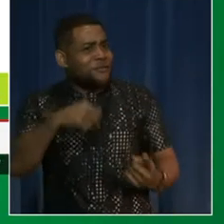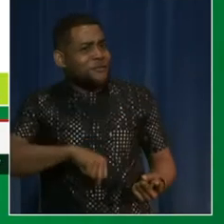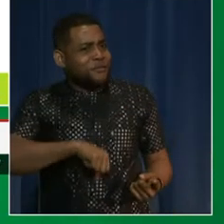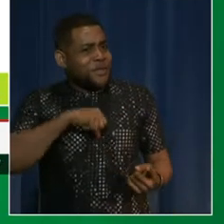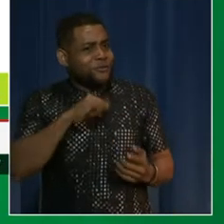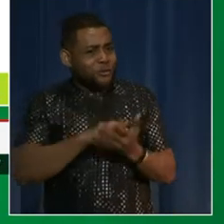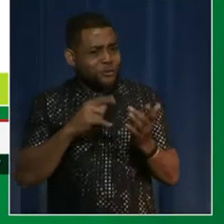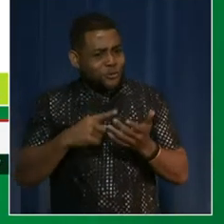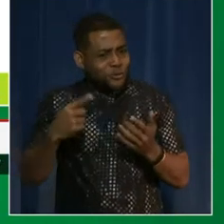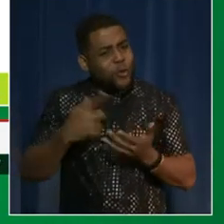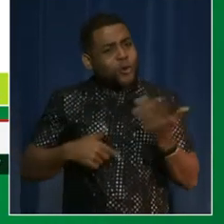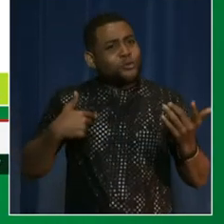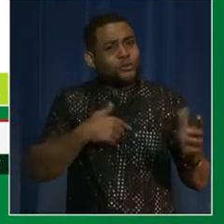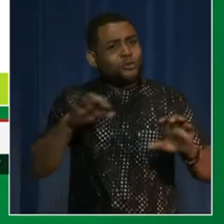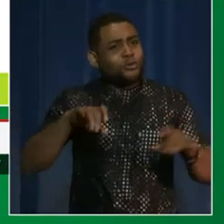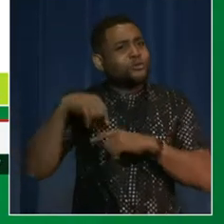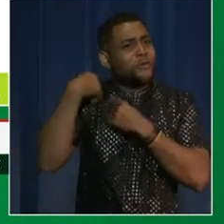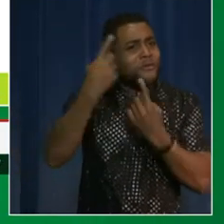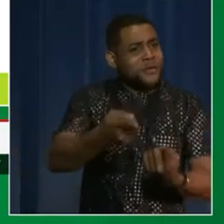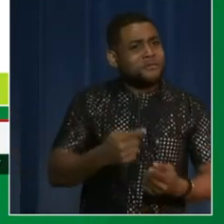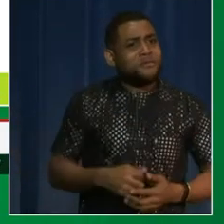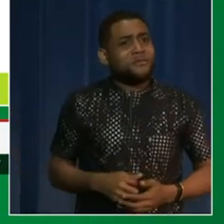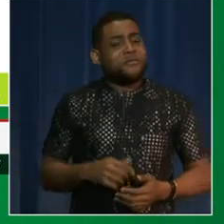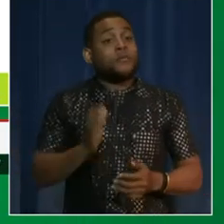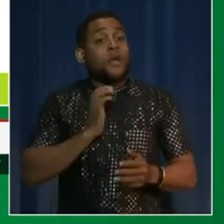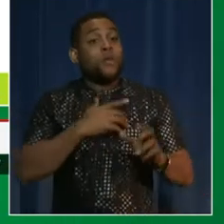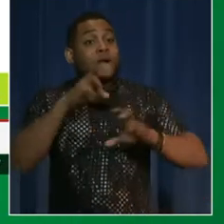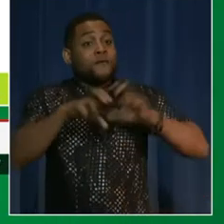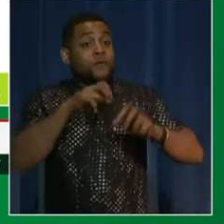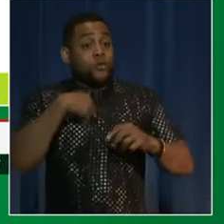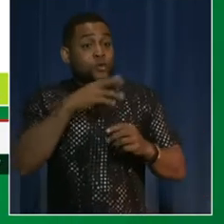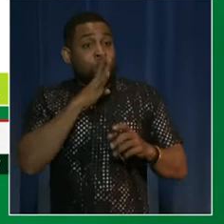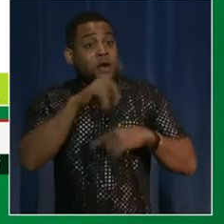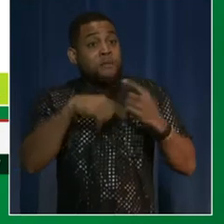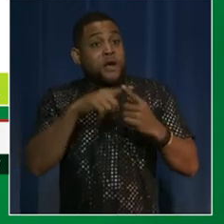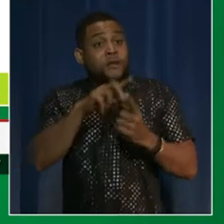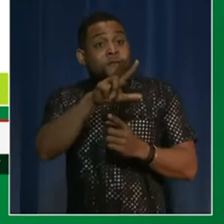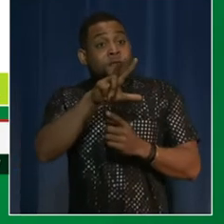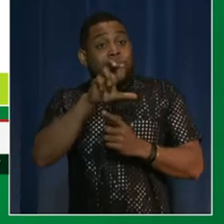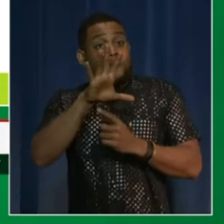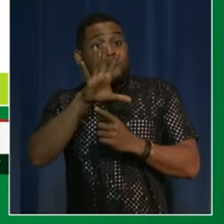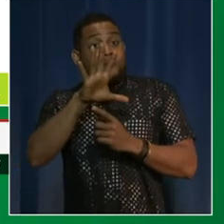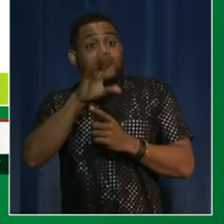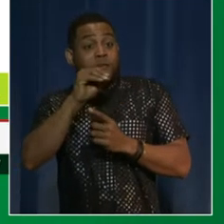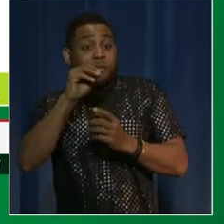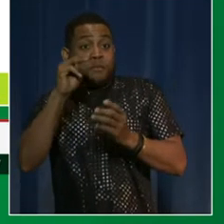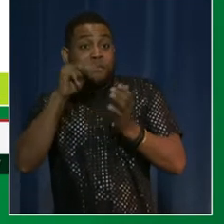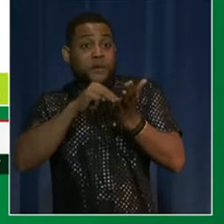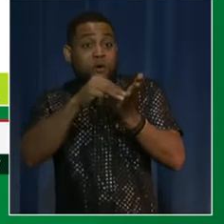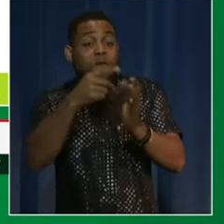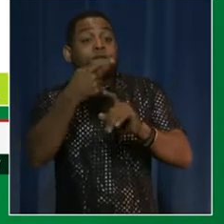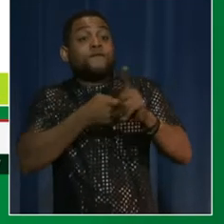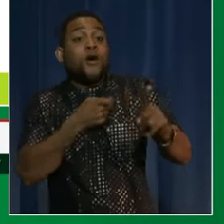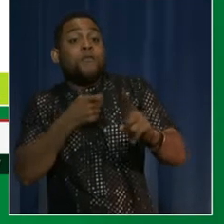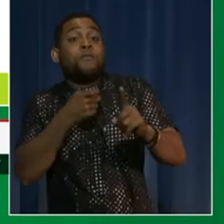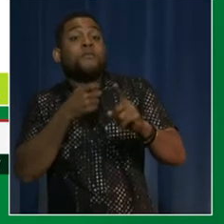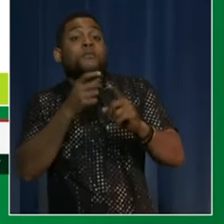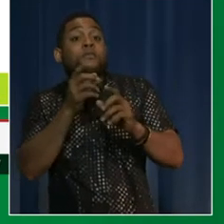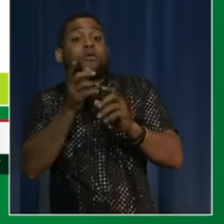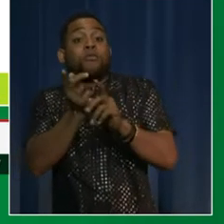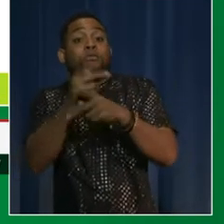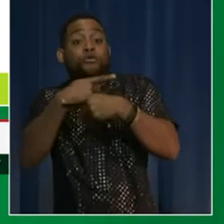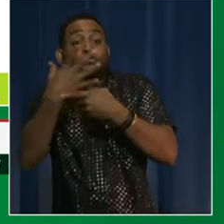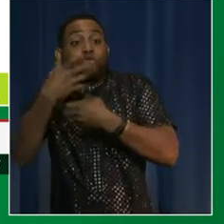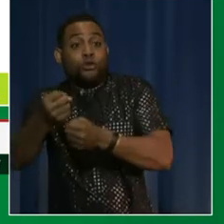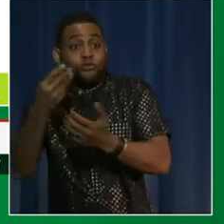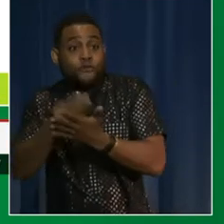And the investments I talked about already, the $500 million for the Housing Production Trust Fund, the investments in the capital plan, and all the projects